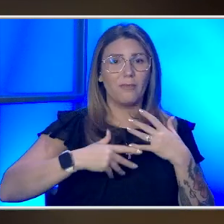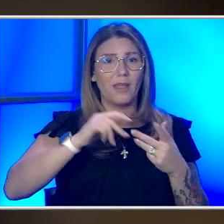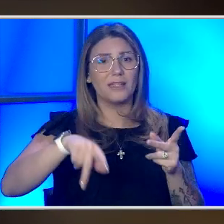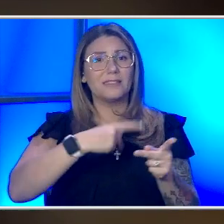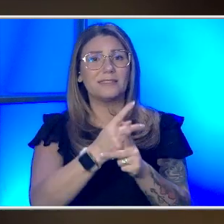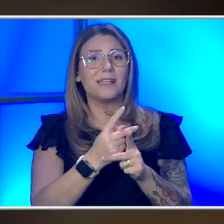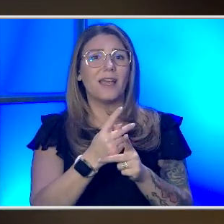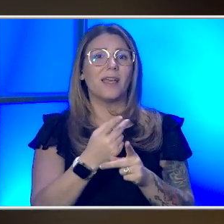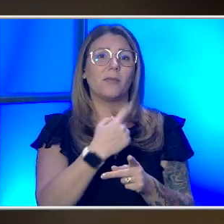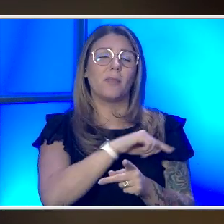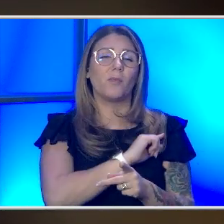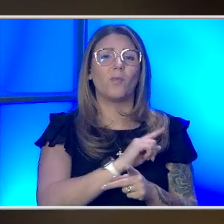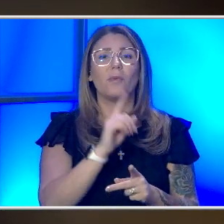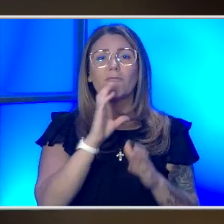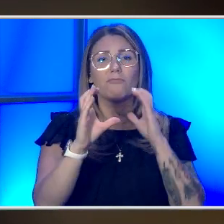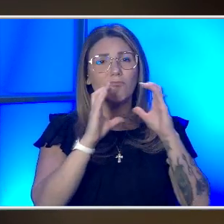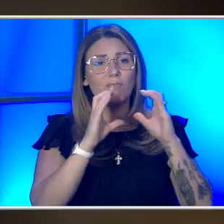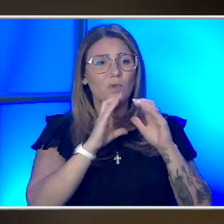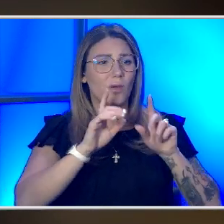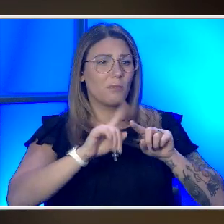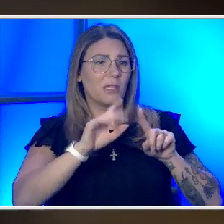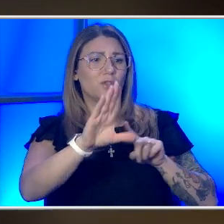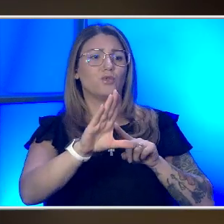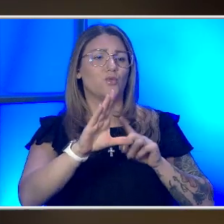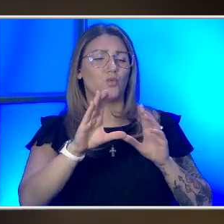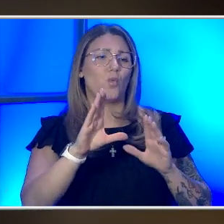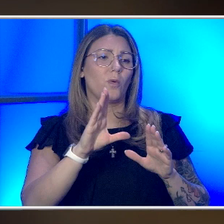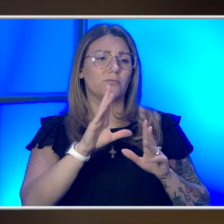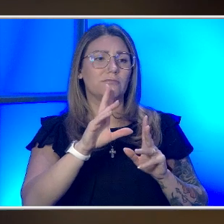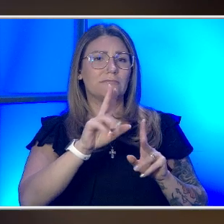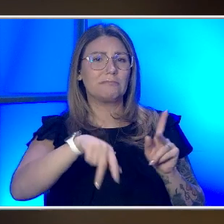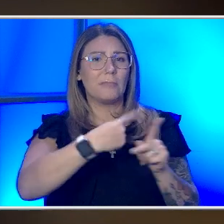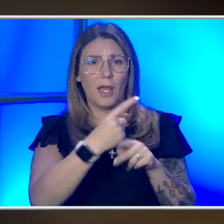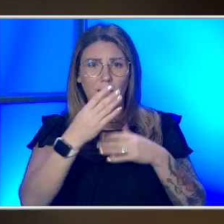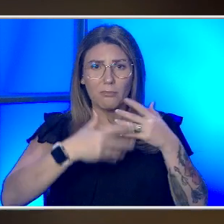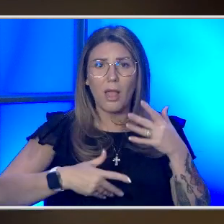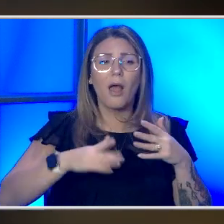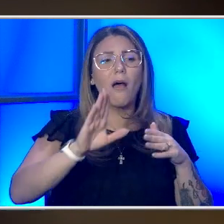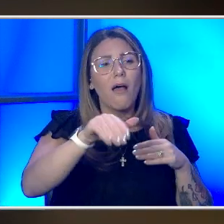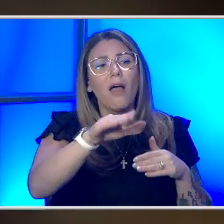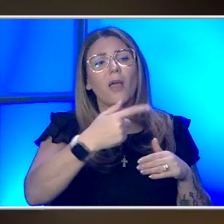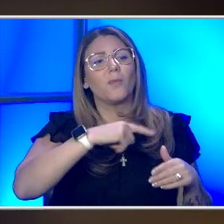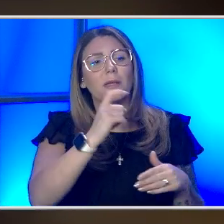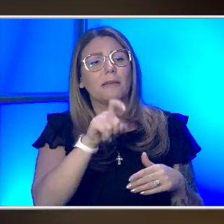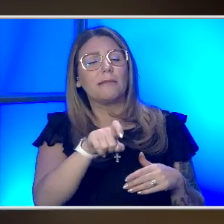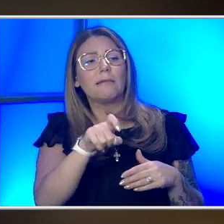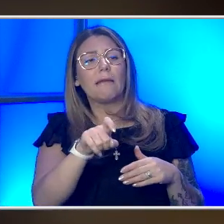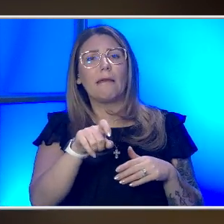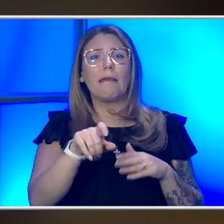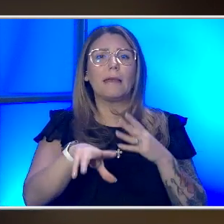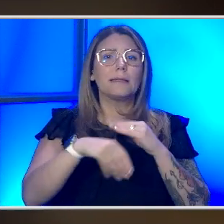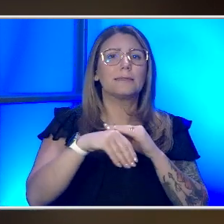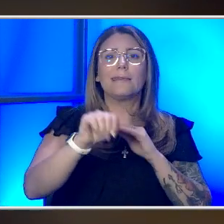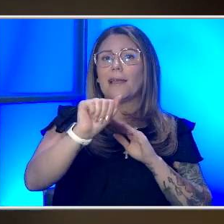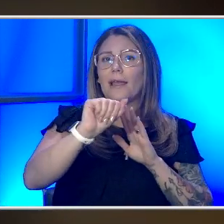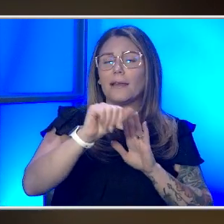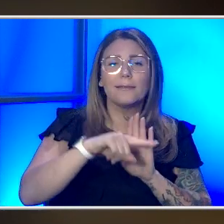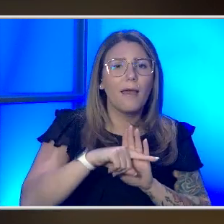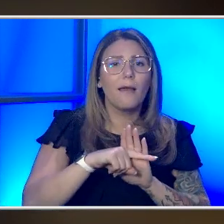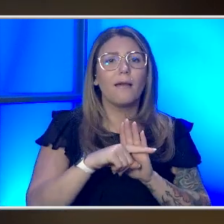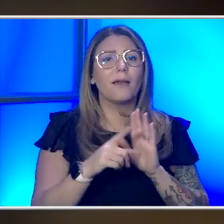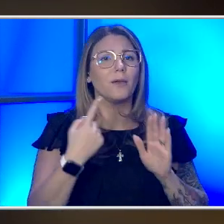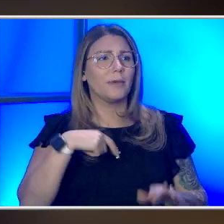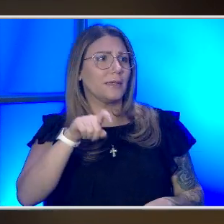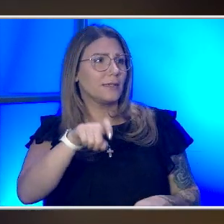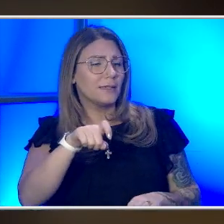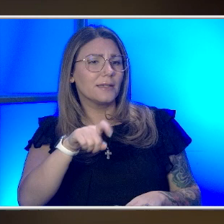communicate with you based on what your blood type is. We let you know, hey, we need additional A neg. That happened just last week. We were running